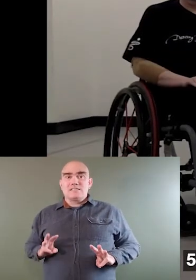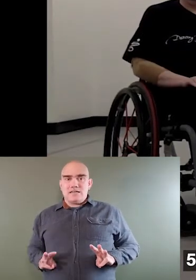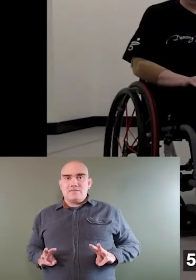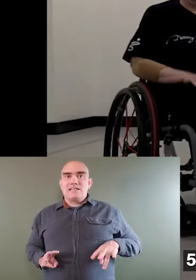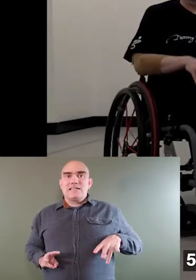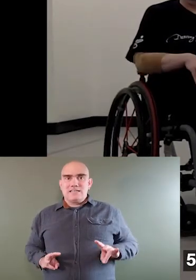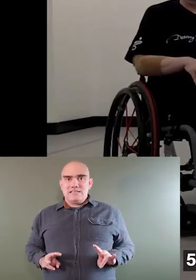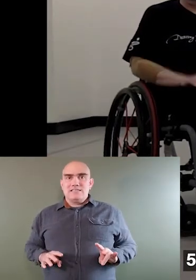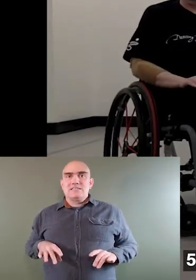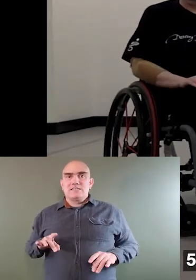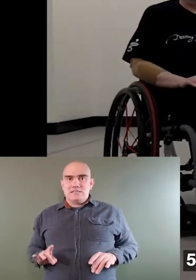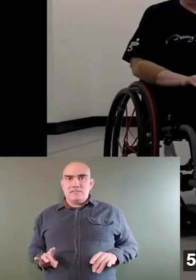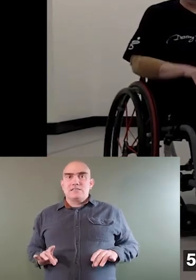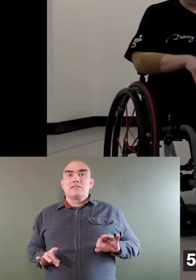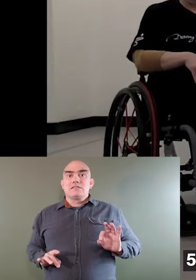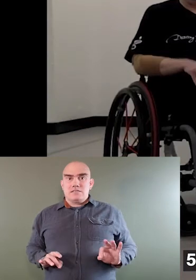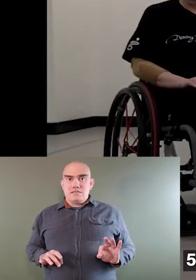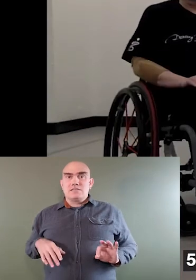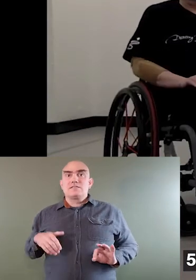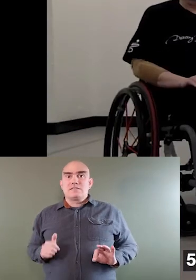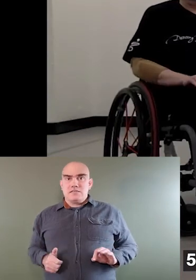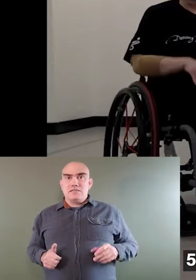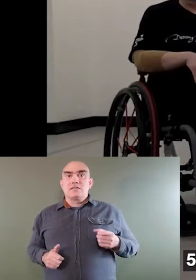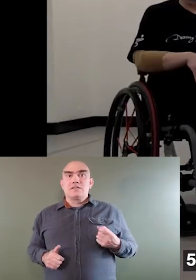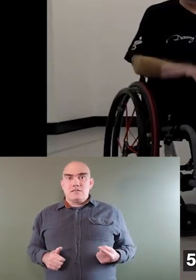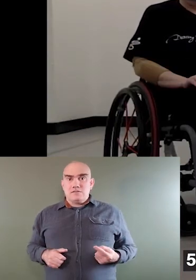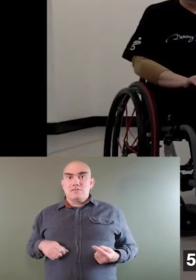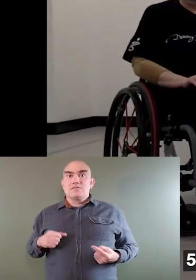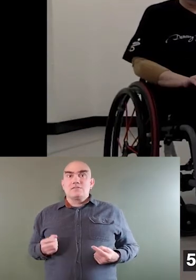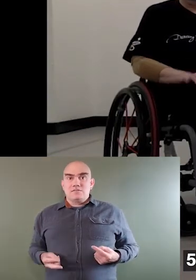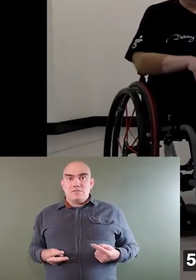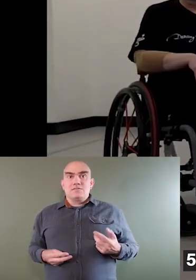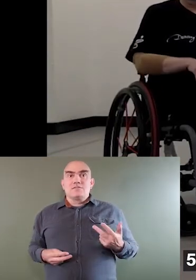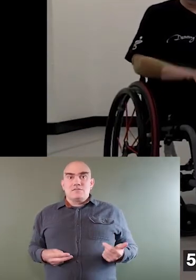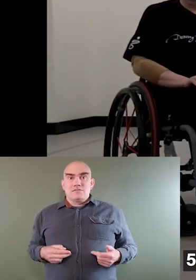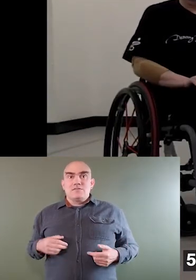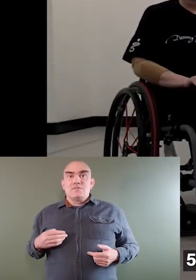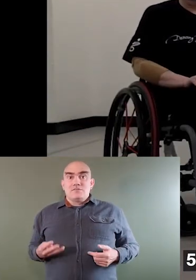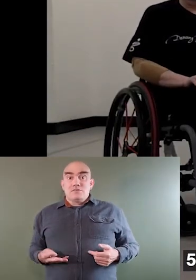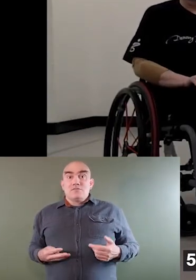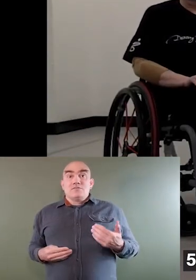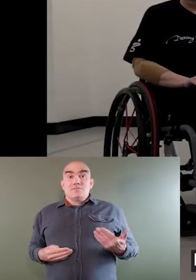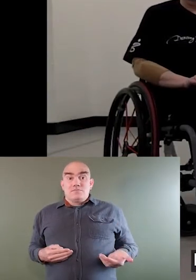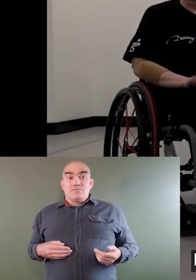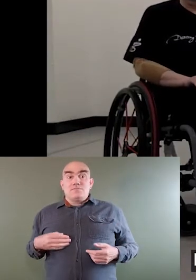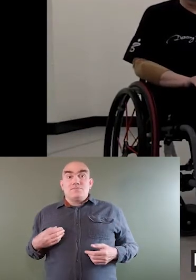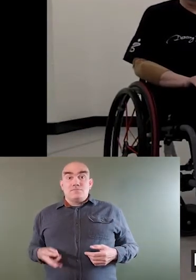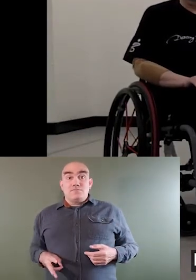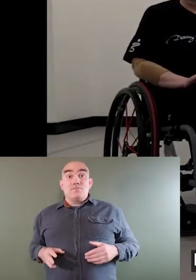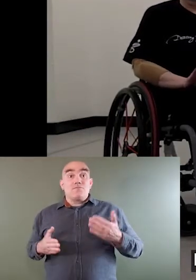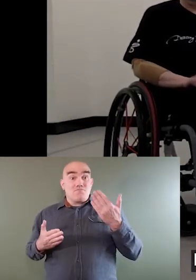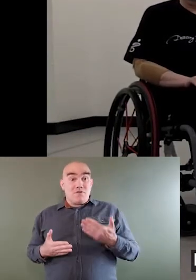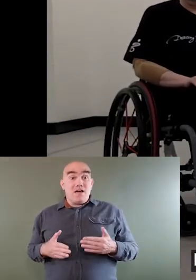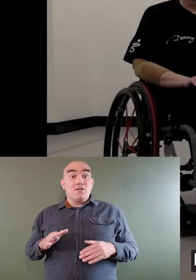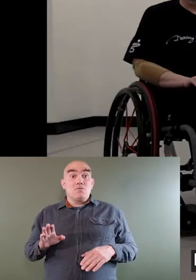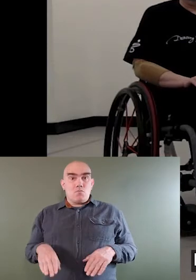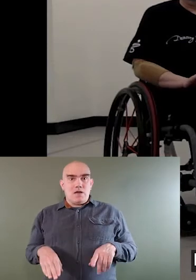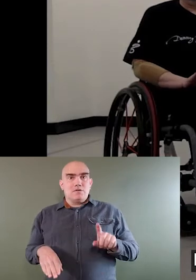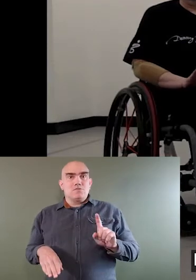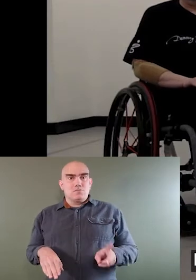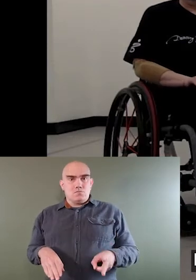7, 8, 9, 10, 11, 12, 13, 14, 15, 16.